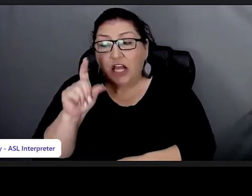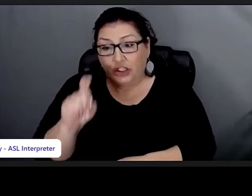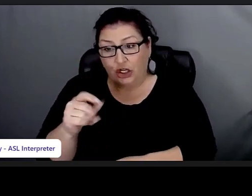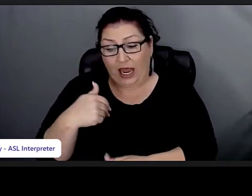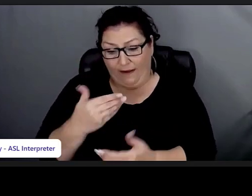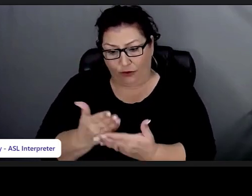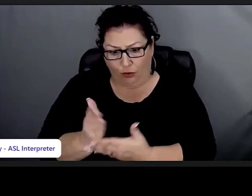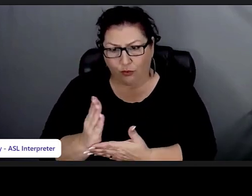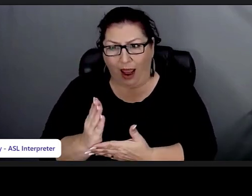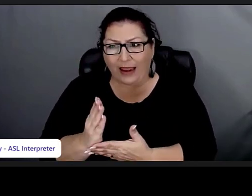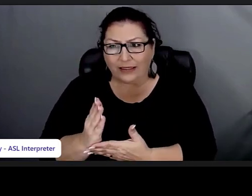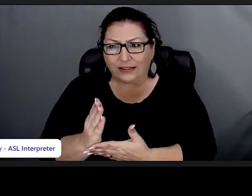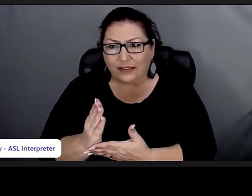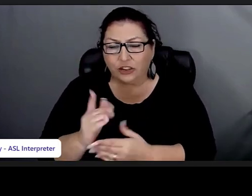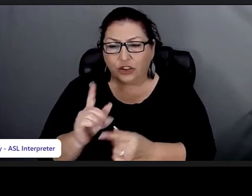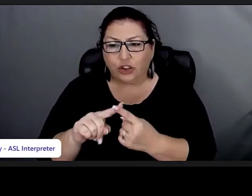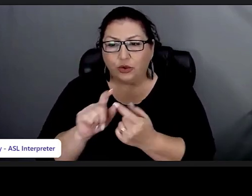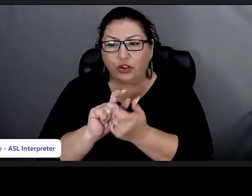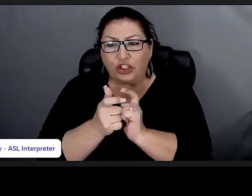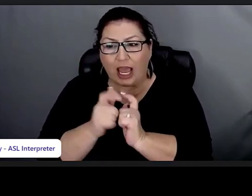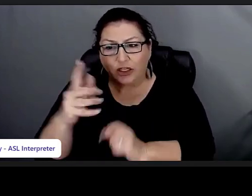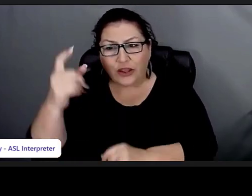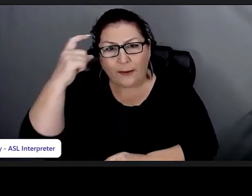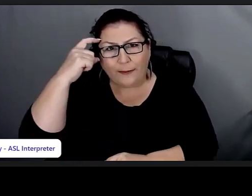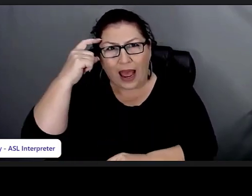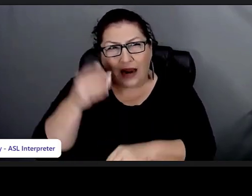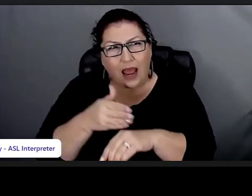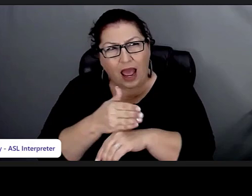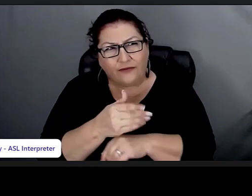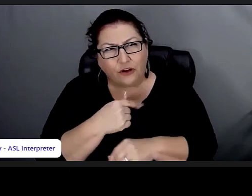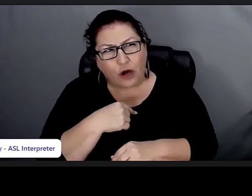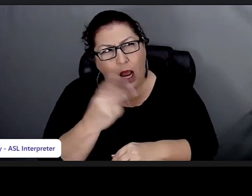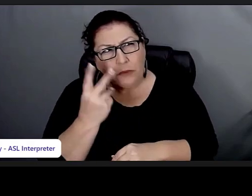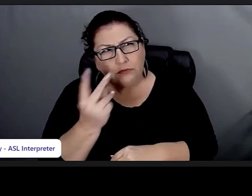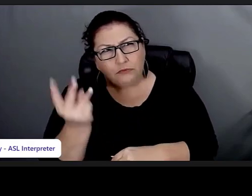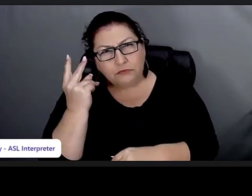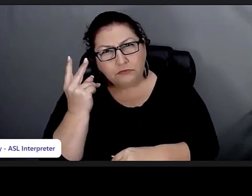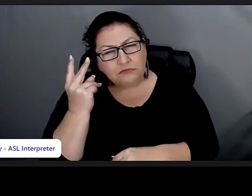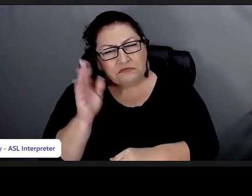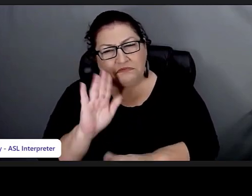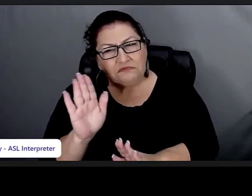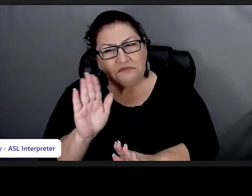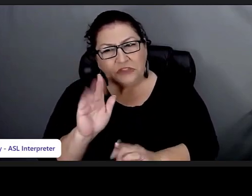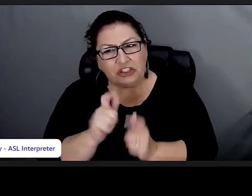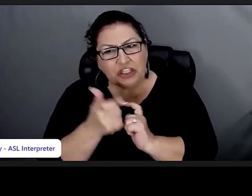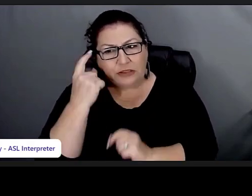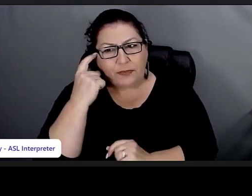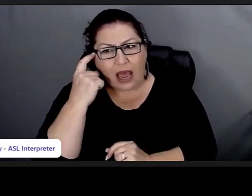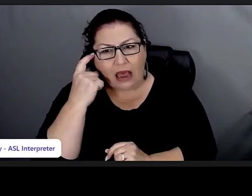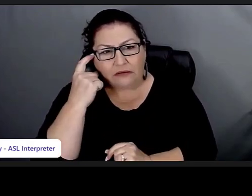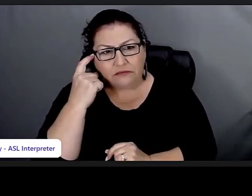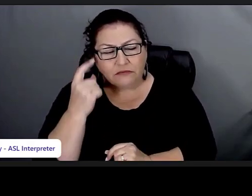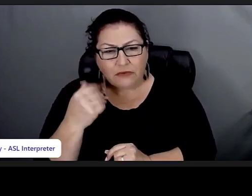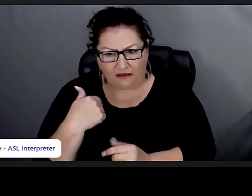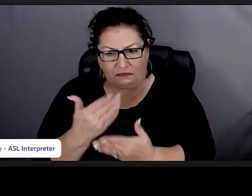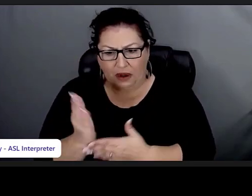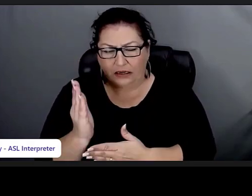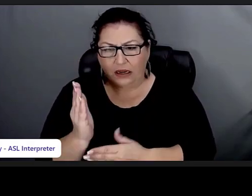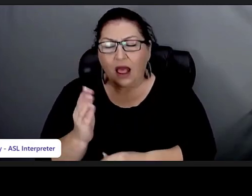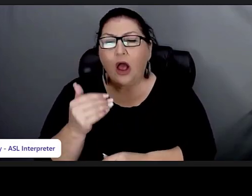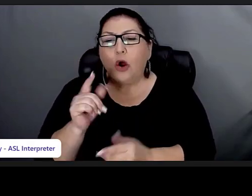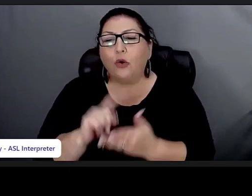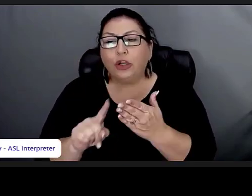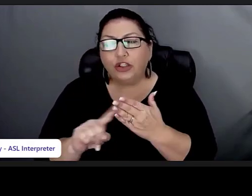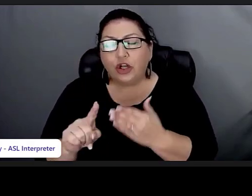right to change their minds after further reflection. For research, there is a protocol also